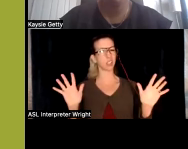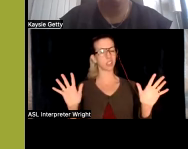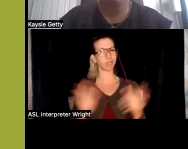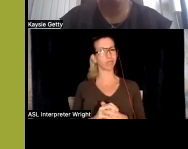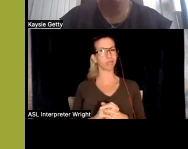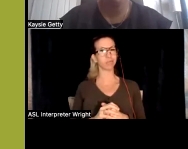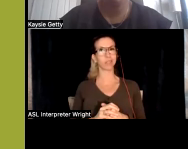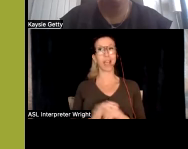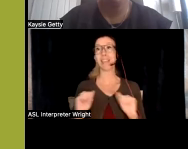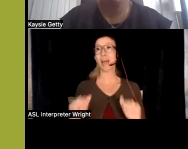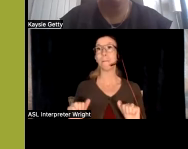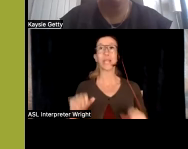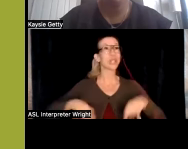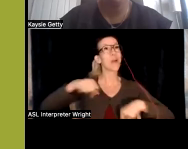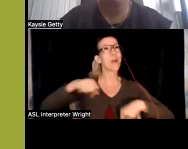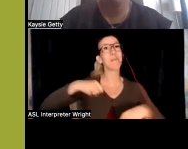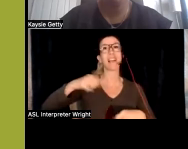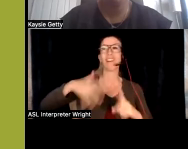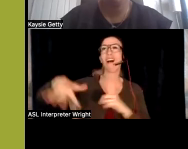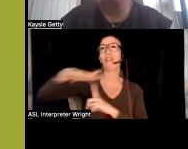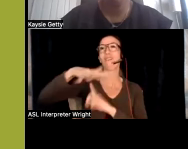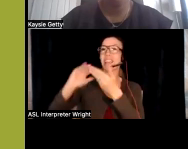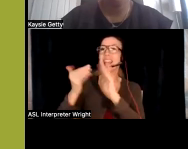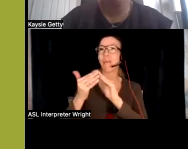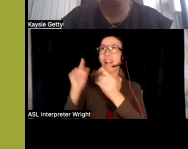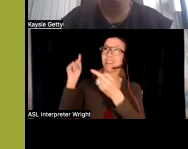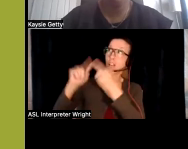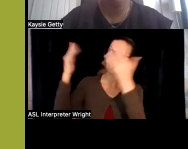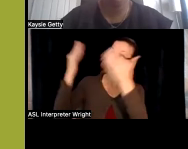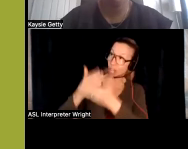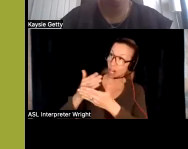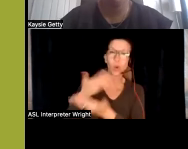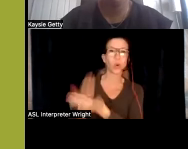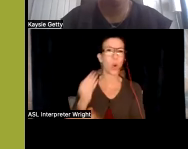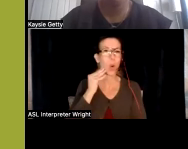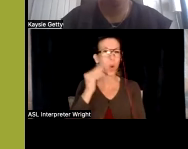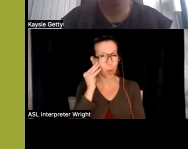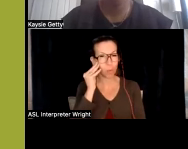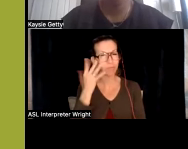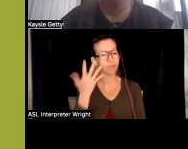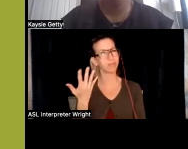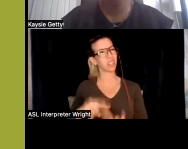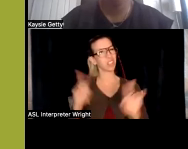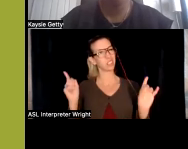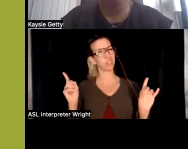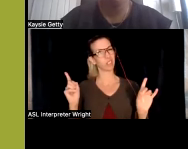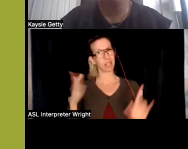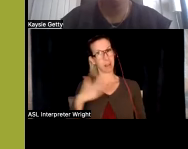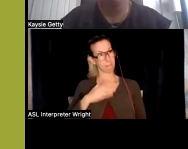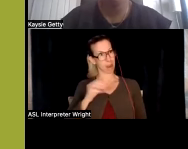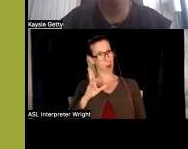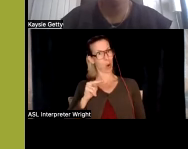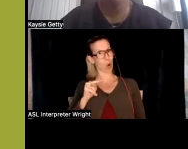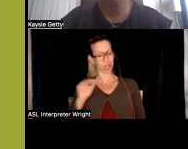around the neighborhood until it got dark and then make sure you're home by then. You know, it's very different from even my own kid, just thinking about